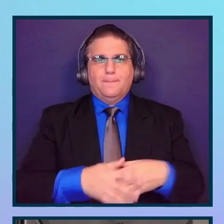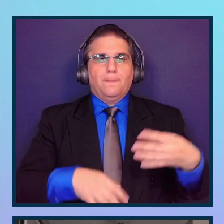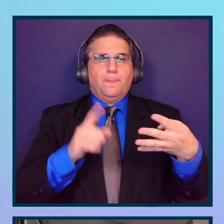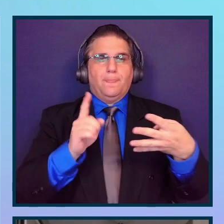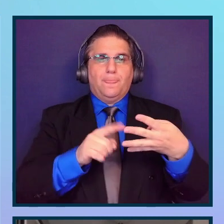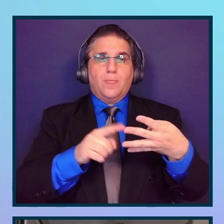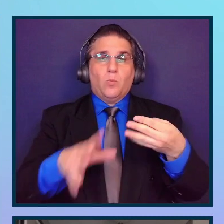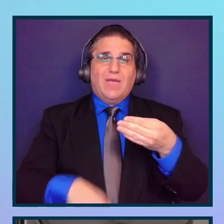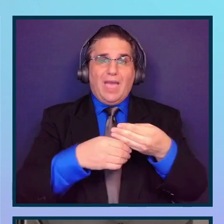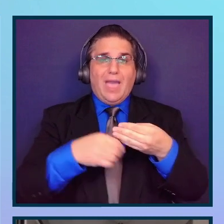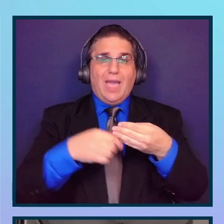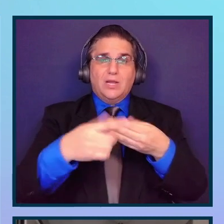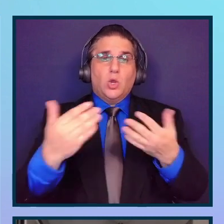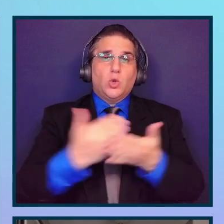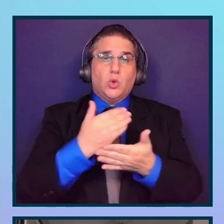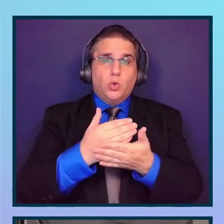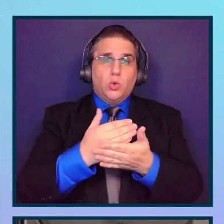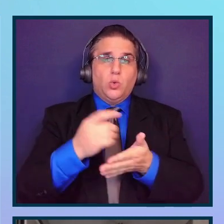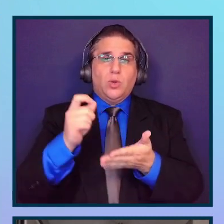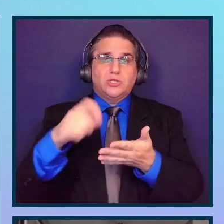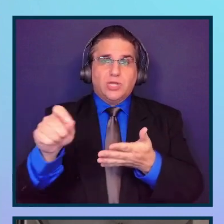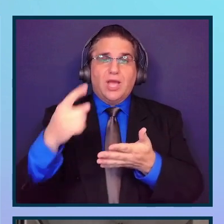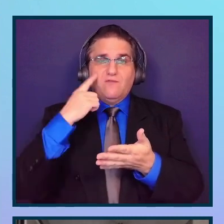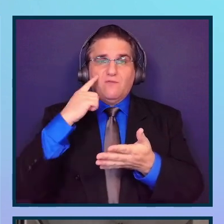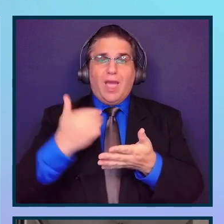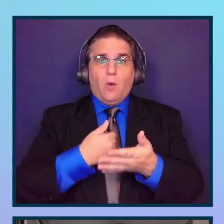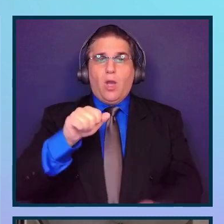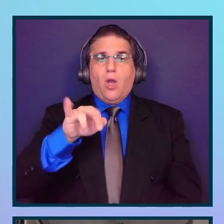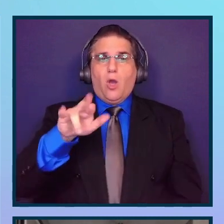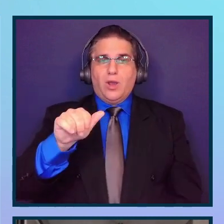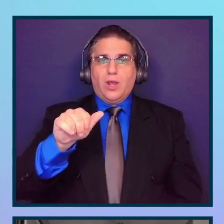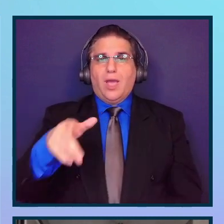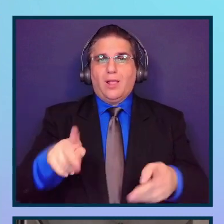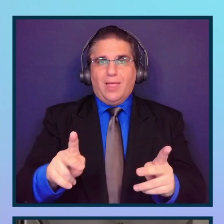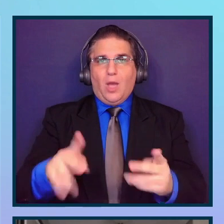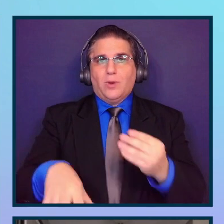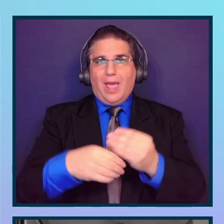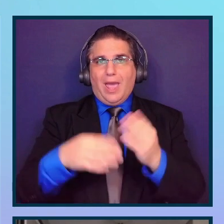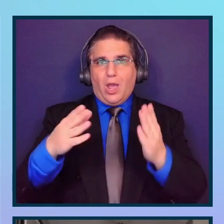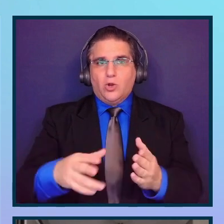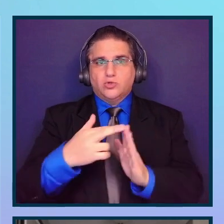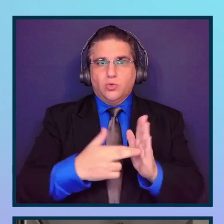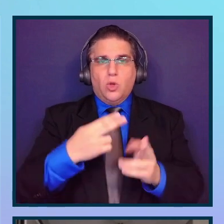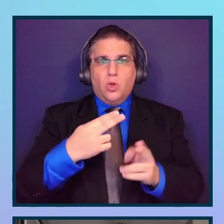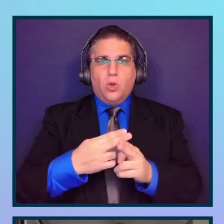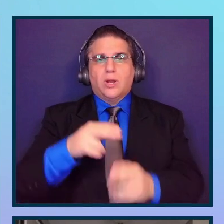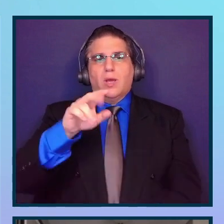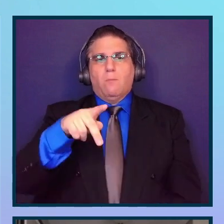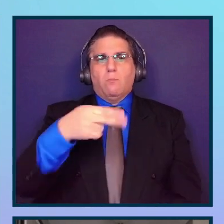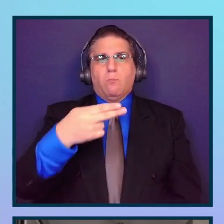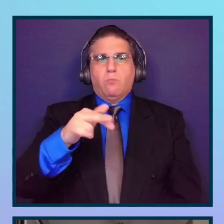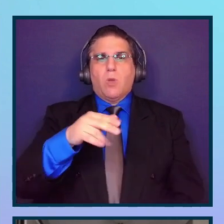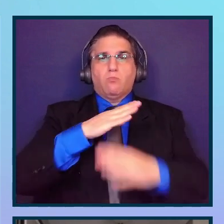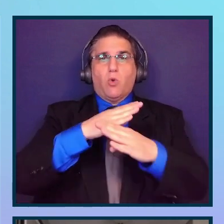have also added a new check to our ARIA allowed adders rule called prohibited adders. The